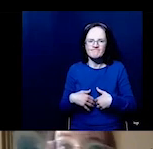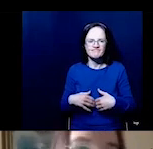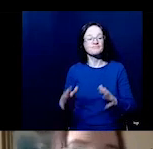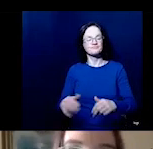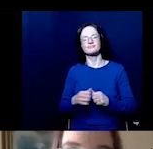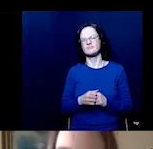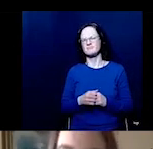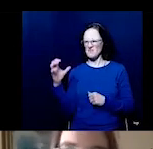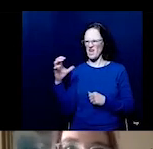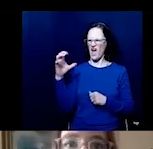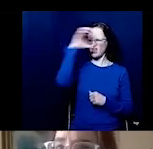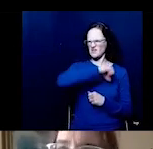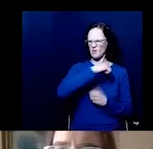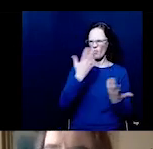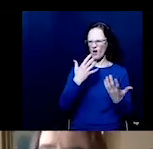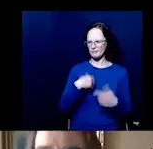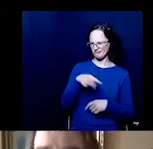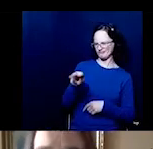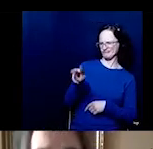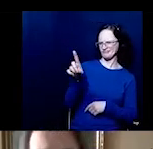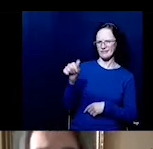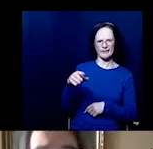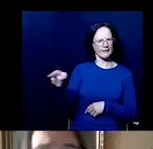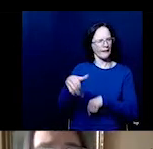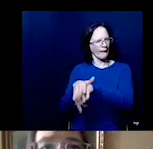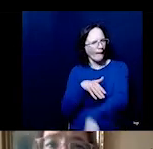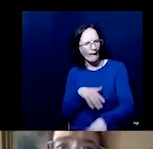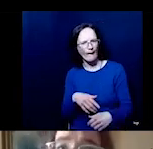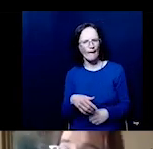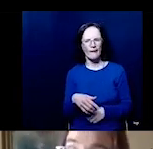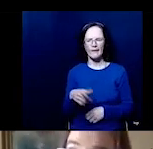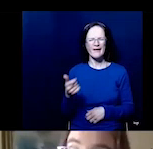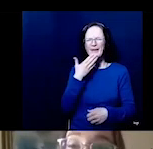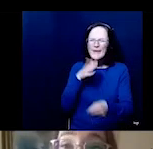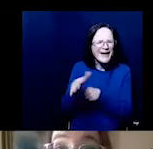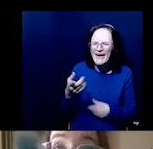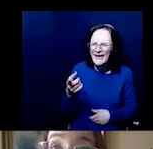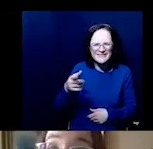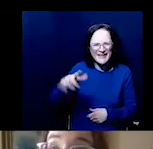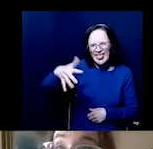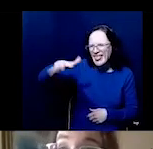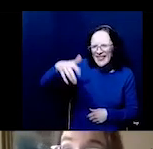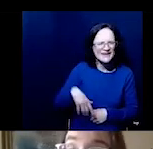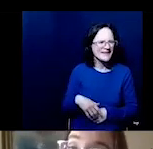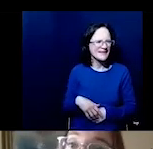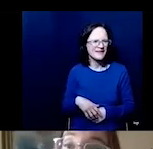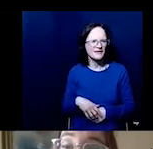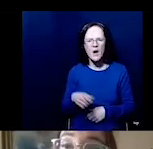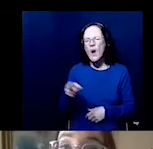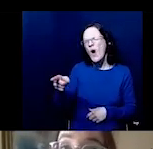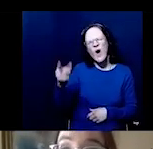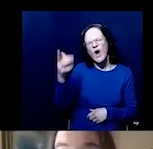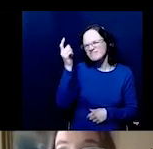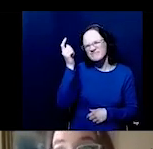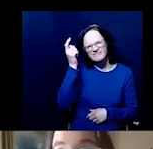oh, the person's not good enough, the person's slowing down in our teamwork, the person's less smart. That's something I heard often when I